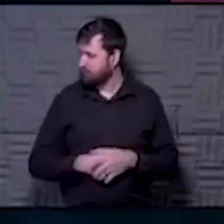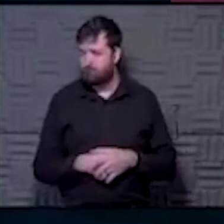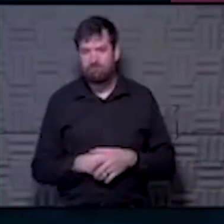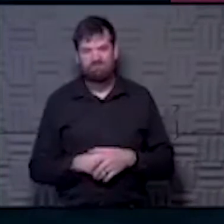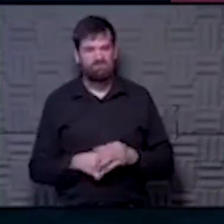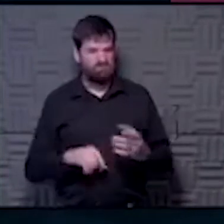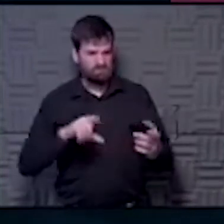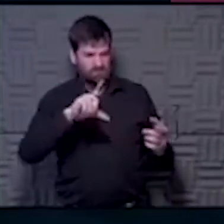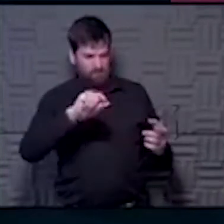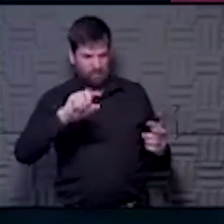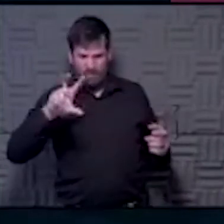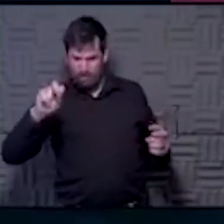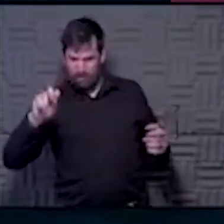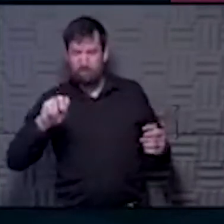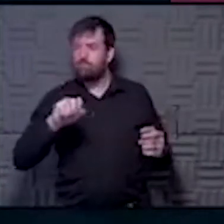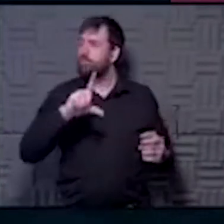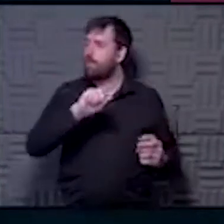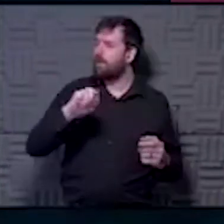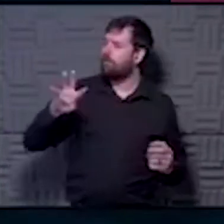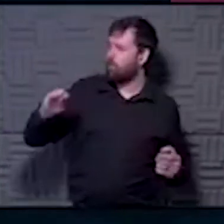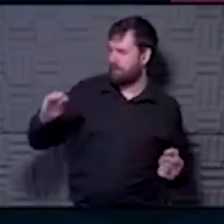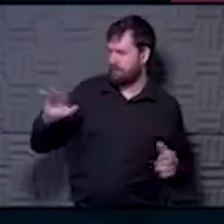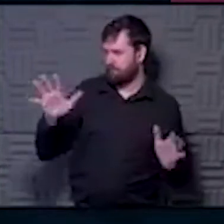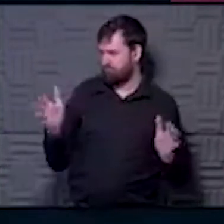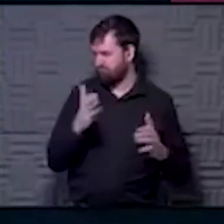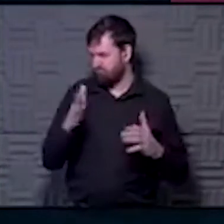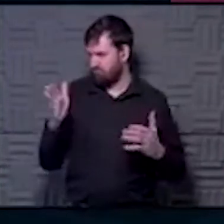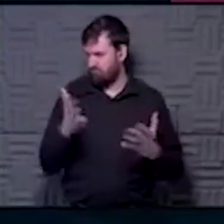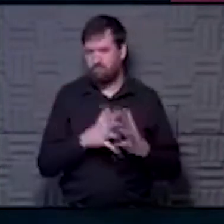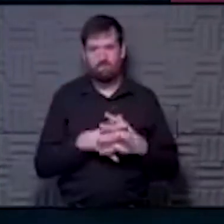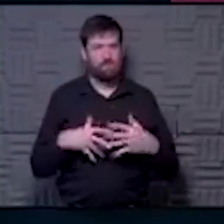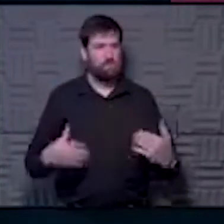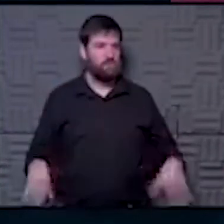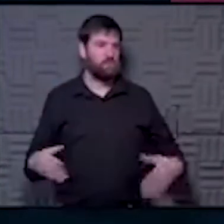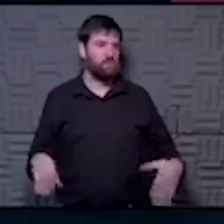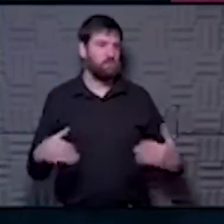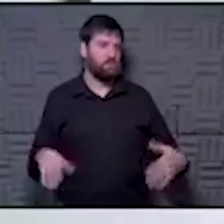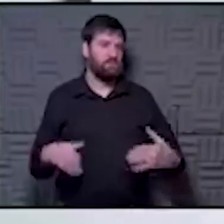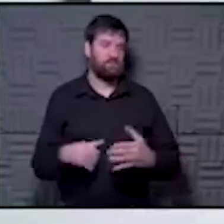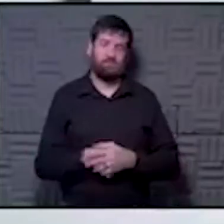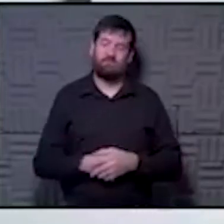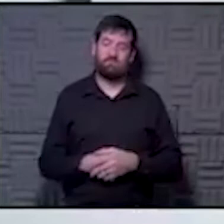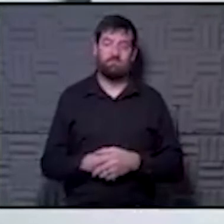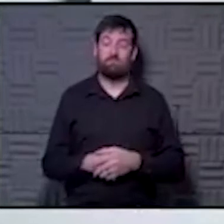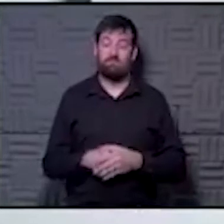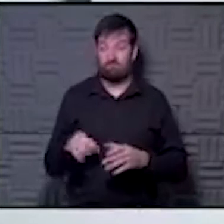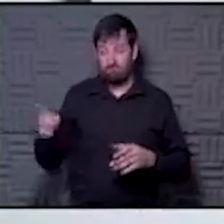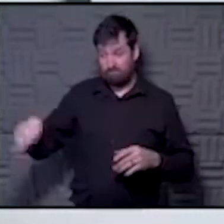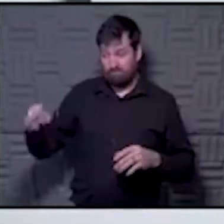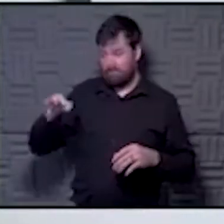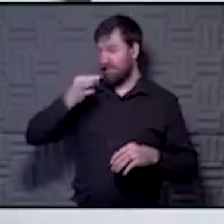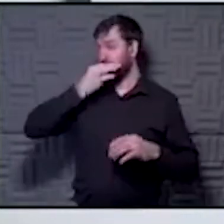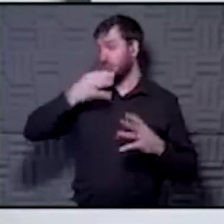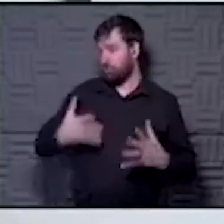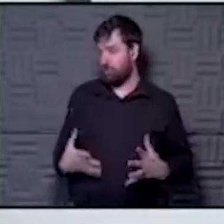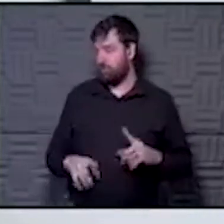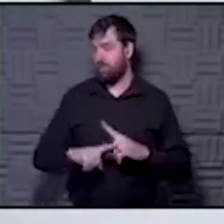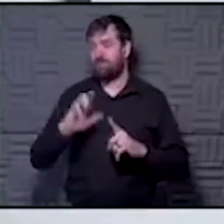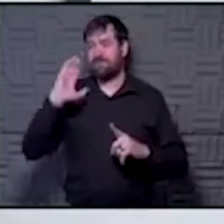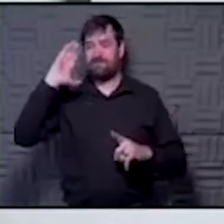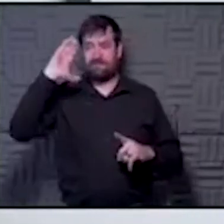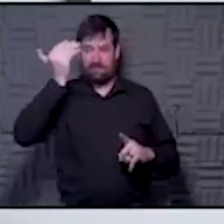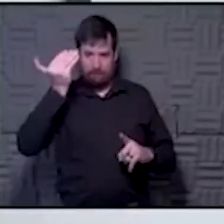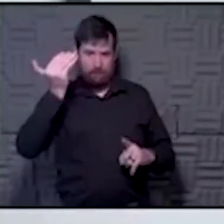20 to 30, is that what you said? Yeah, 20 to 40. Yeah. Oh man. I mean, you guys are the experts more than me, but it seems at this rate it's